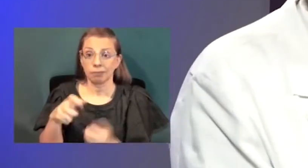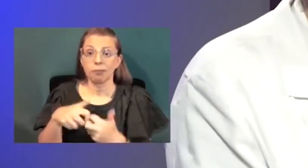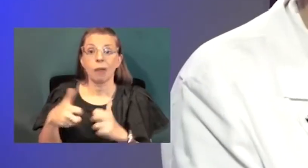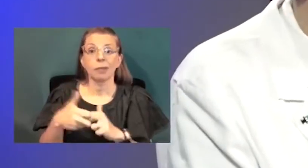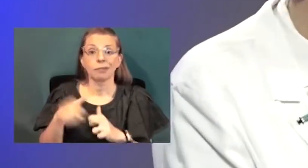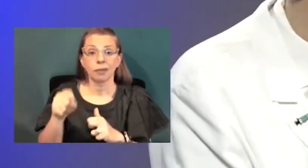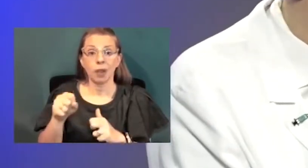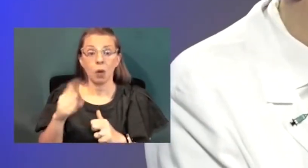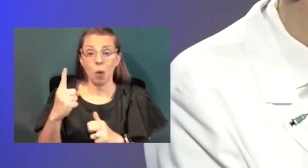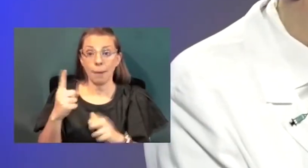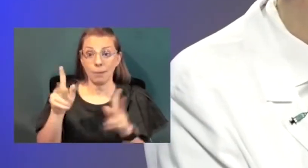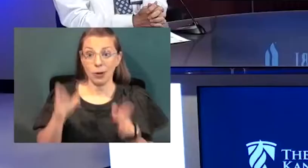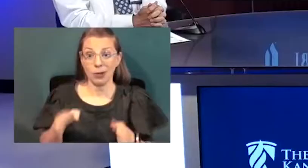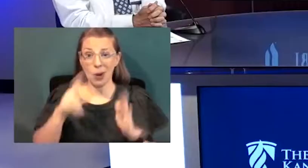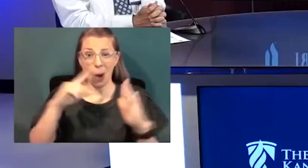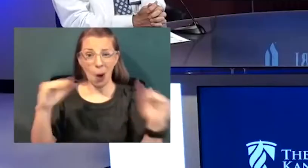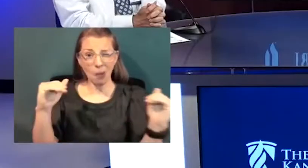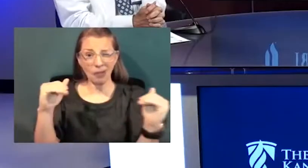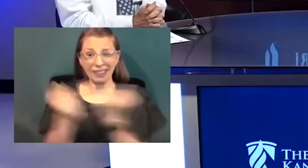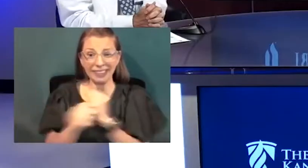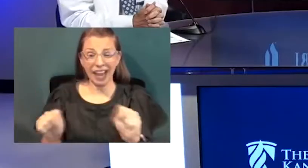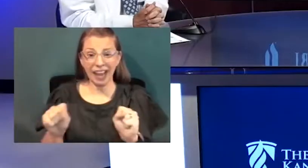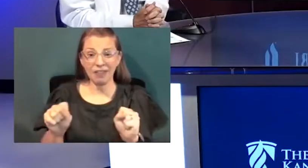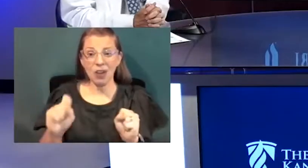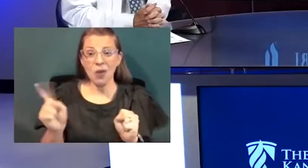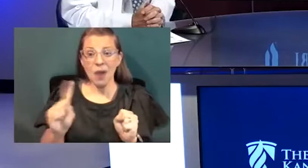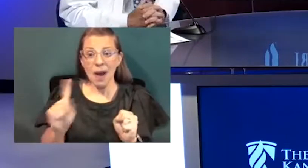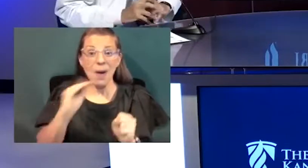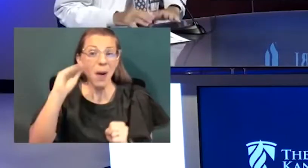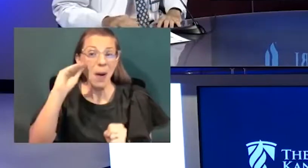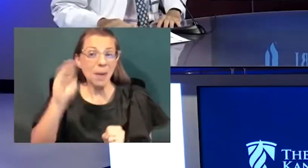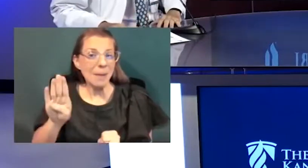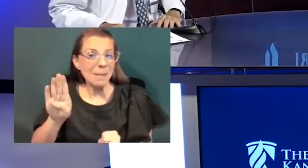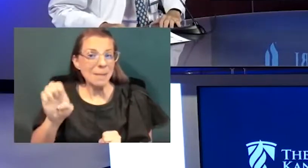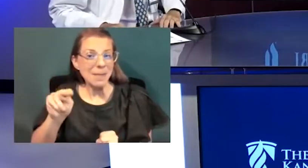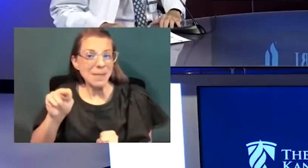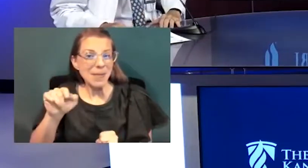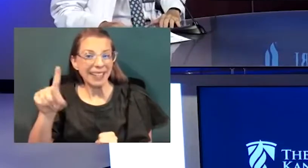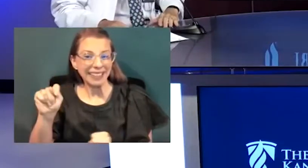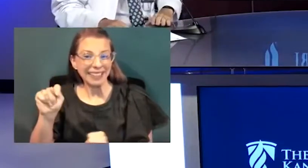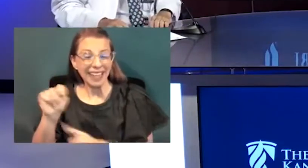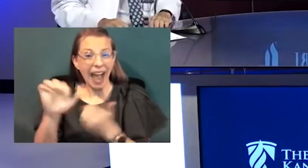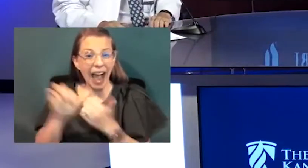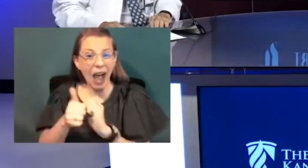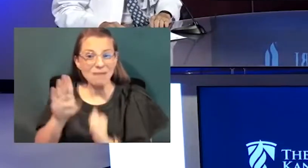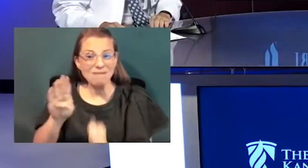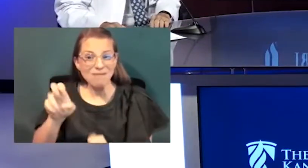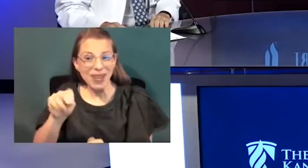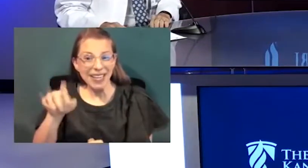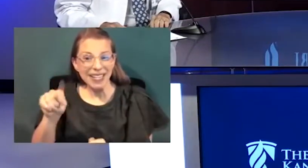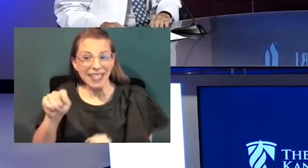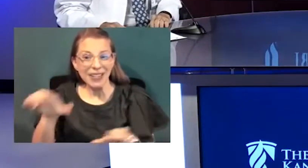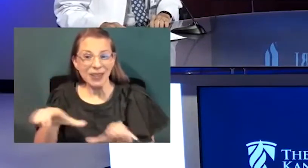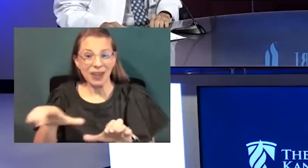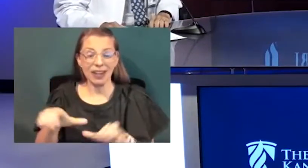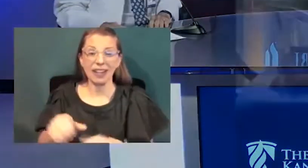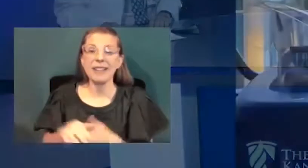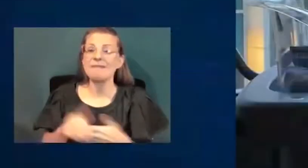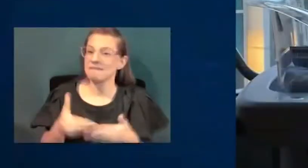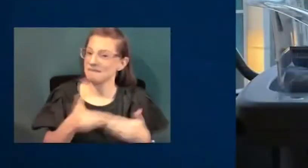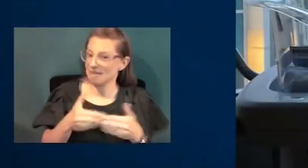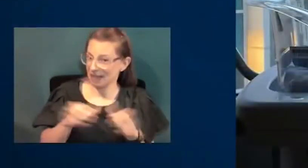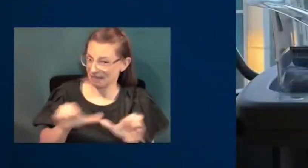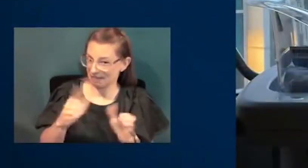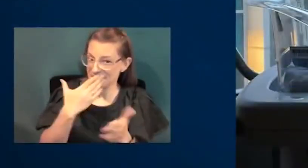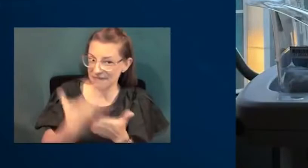very safe at home at home is Bennett. So how is Bennett doing, Mayor? He is doing wonderfully well. He was born